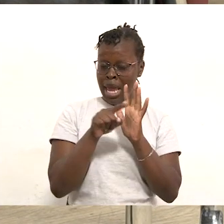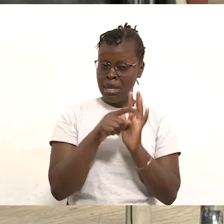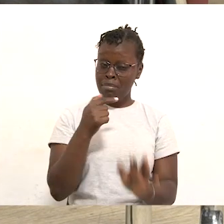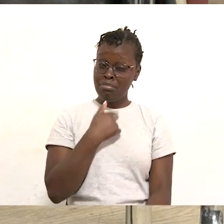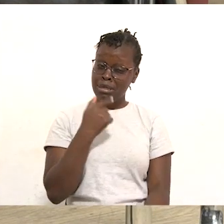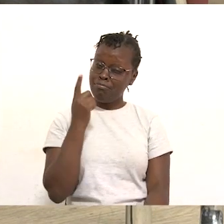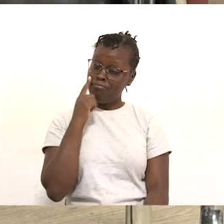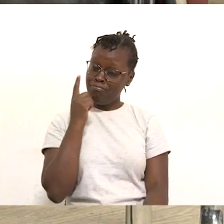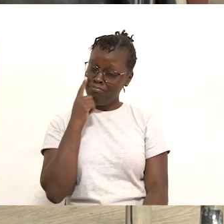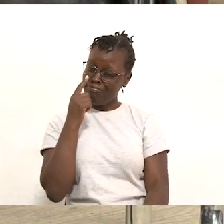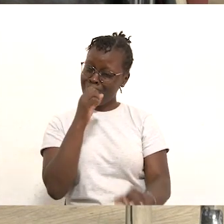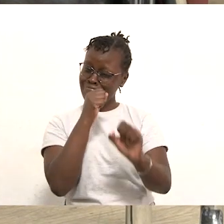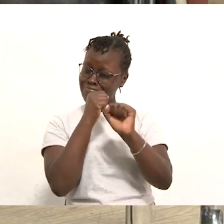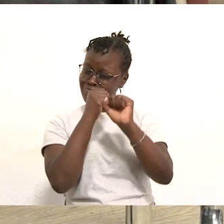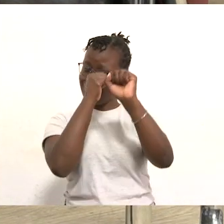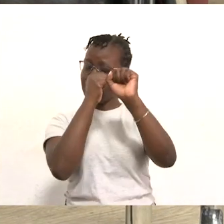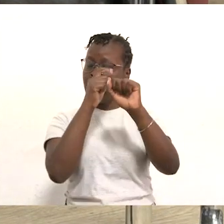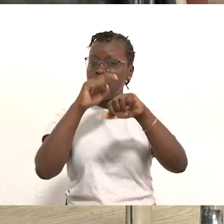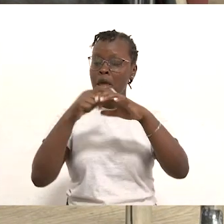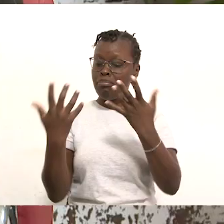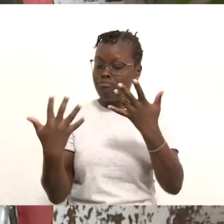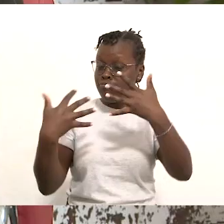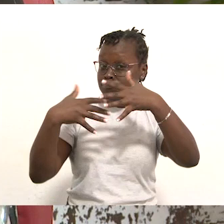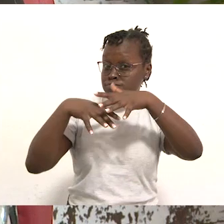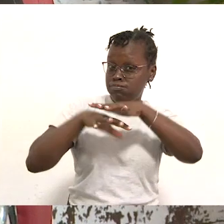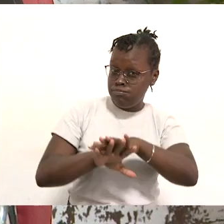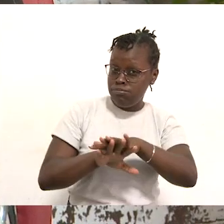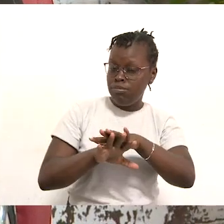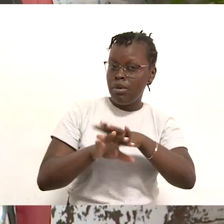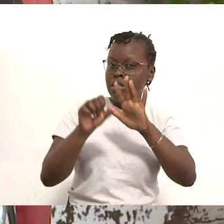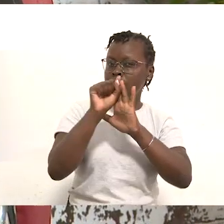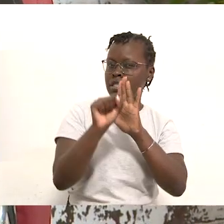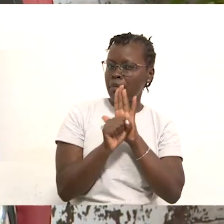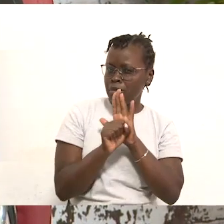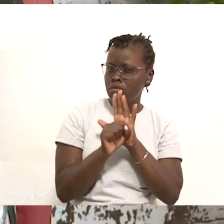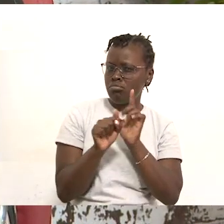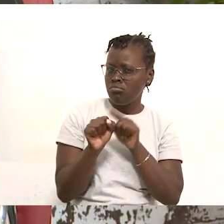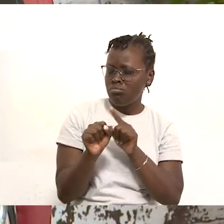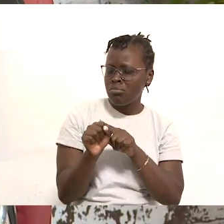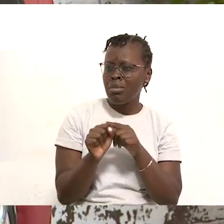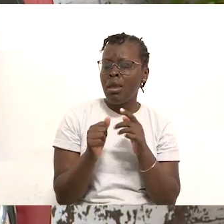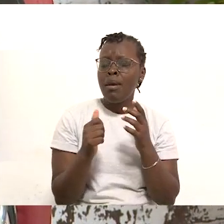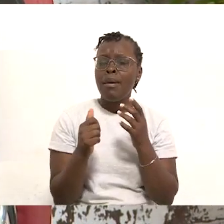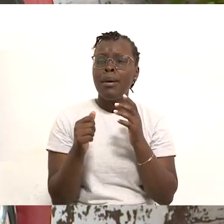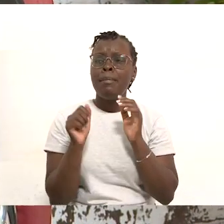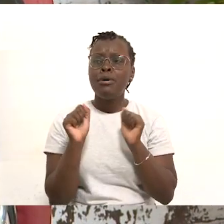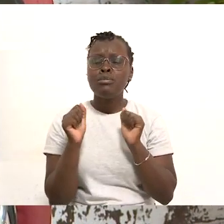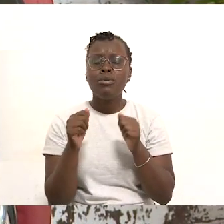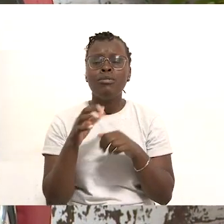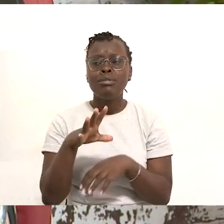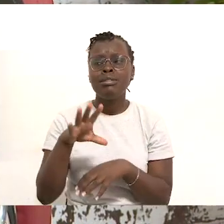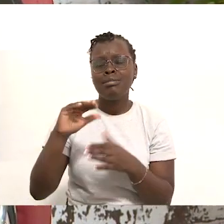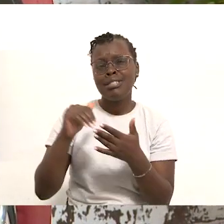see here is, when they combine the subjects, you find there is something we